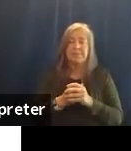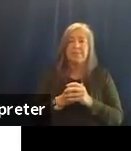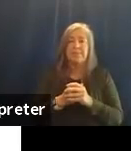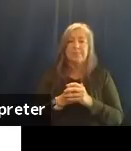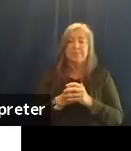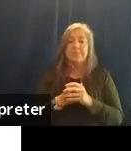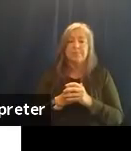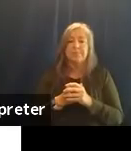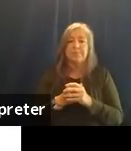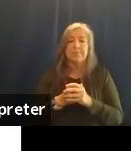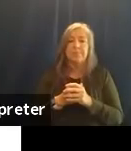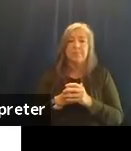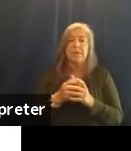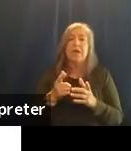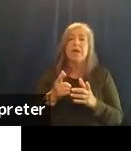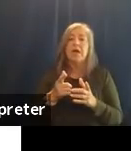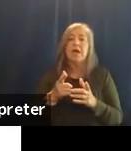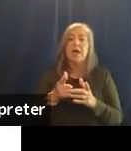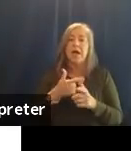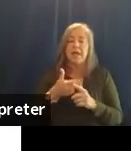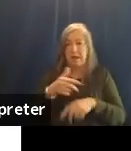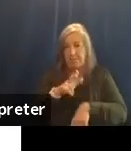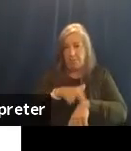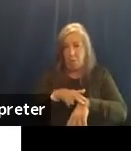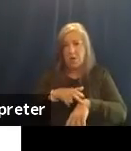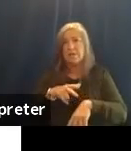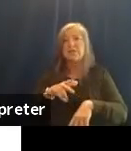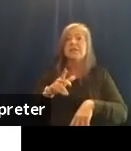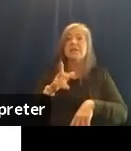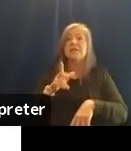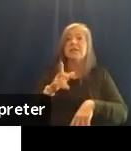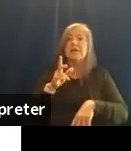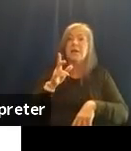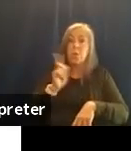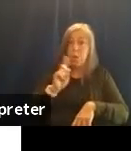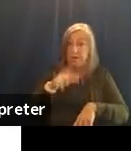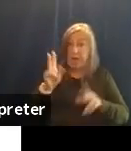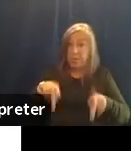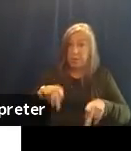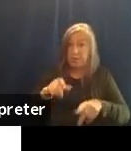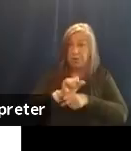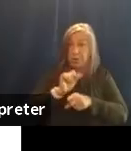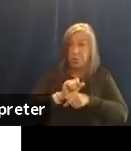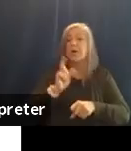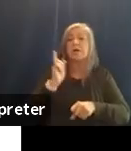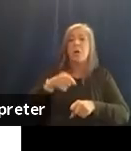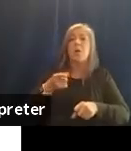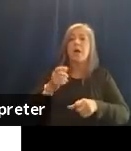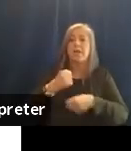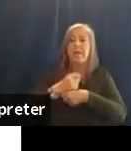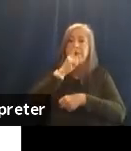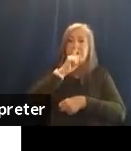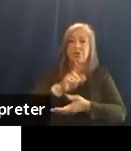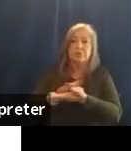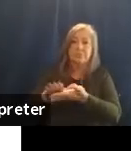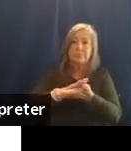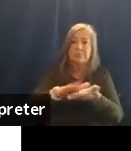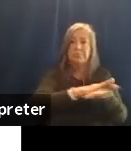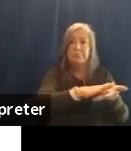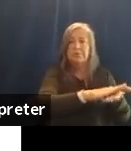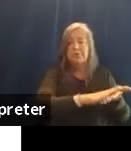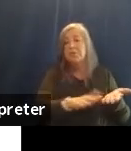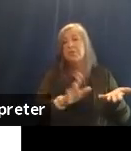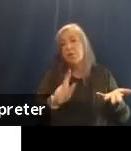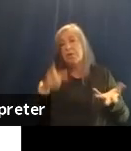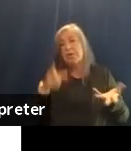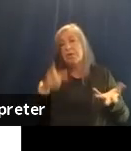sick, and as they have been doing, and they will make sure that those areas are disinfected very well. And the next